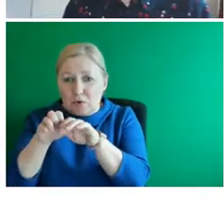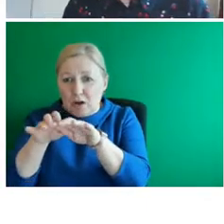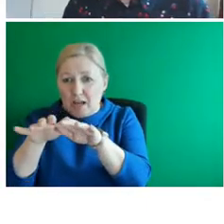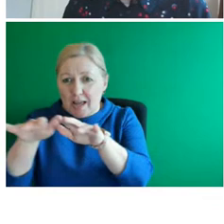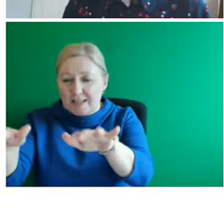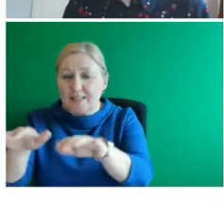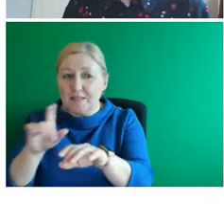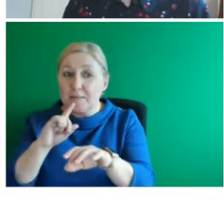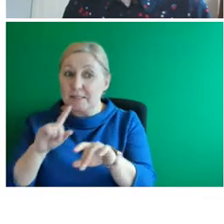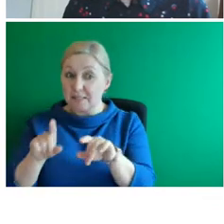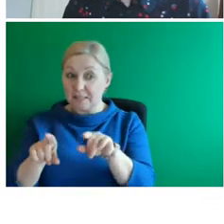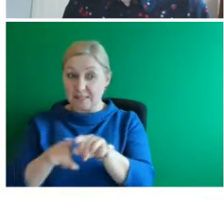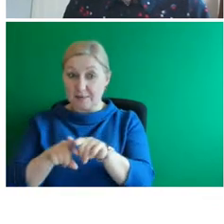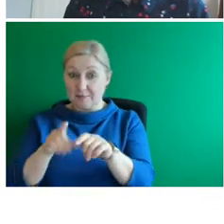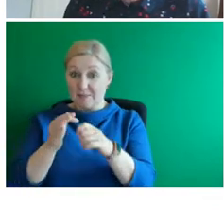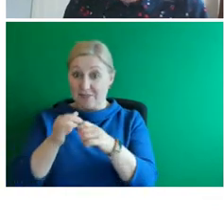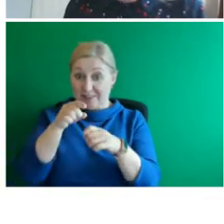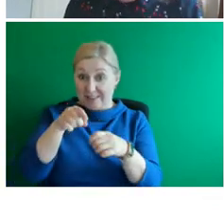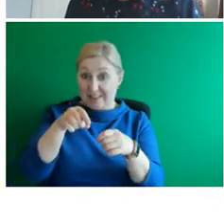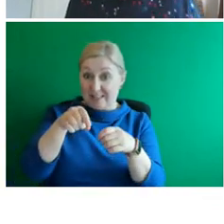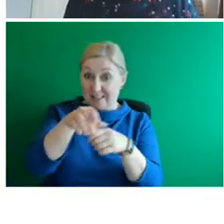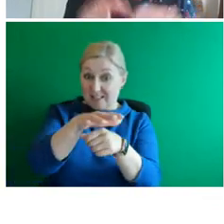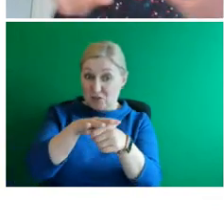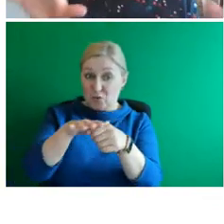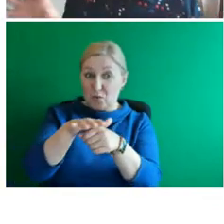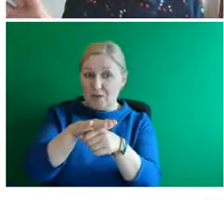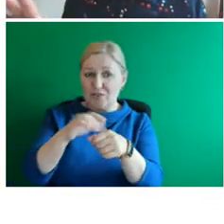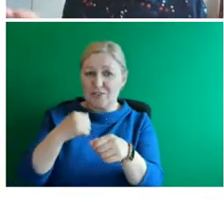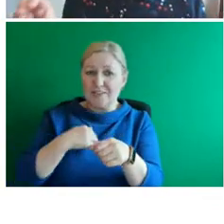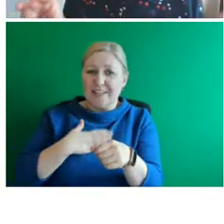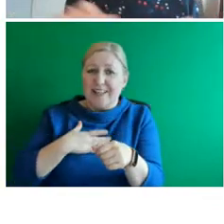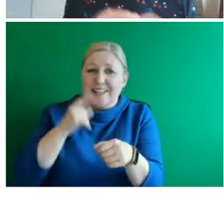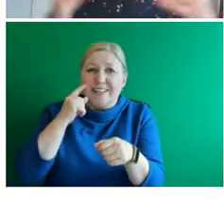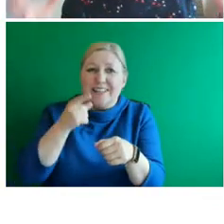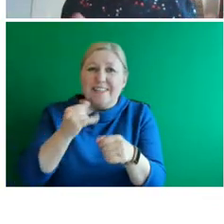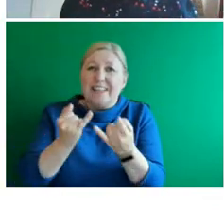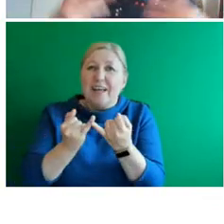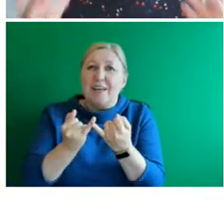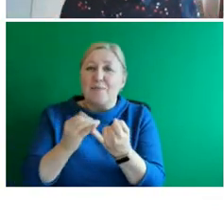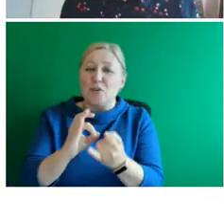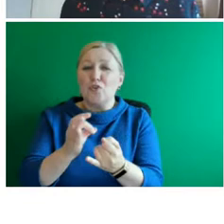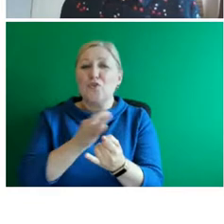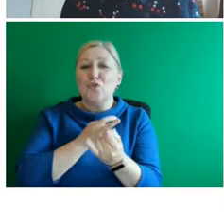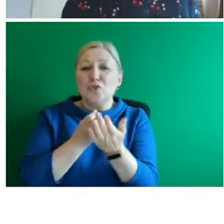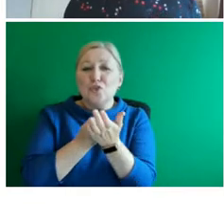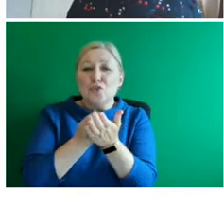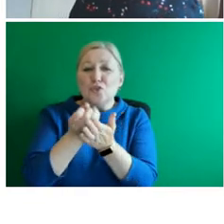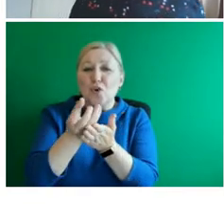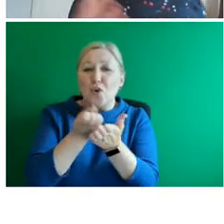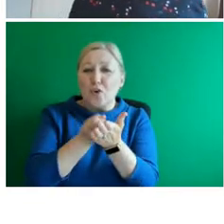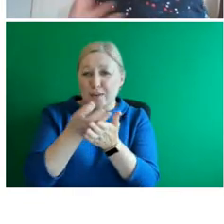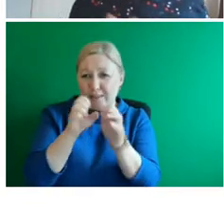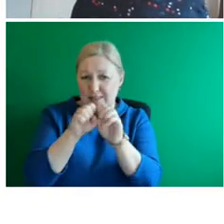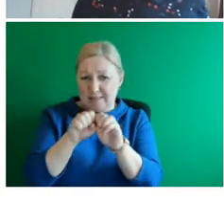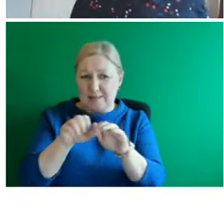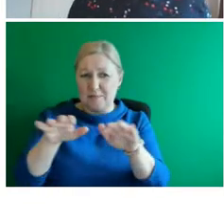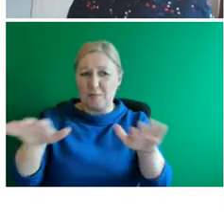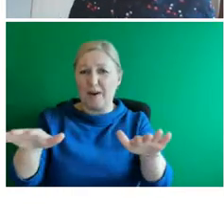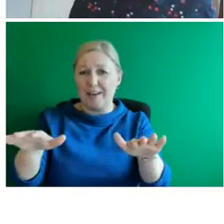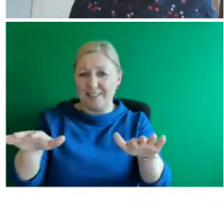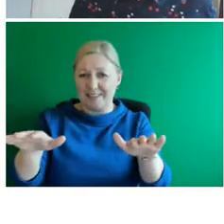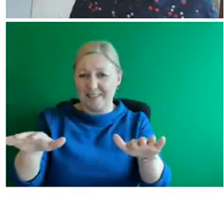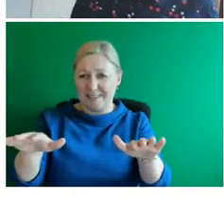now, and particularly in this context, as kind of good story spreading and good behaviours and good attitudes, and the importance of